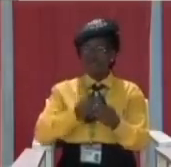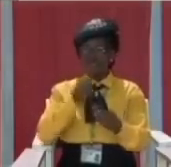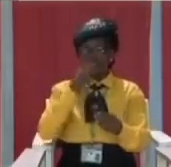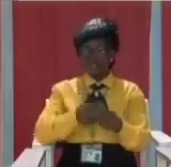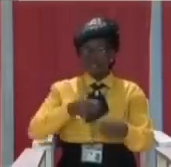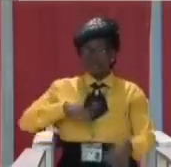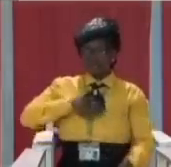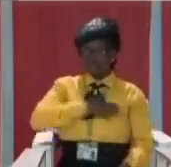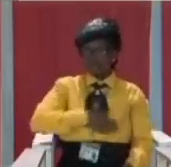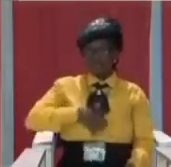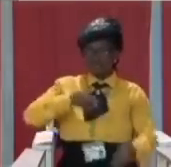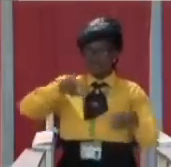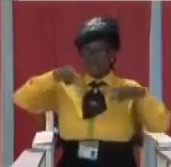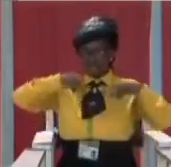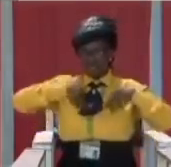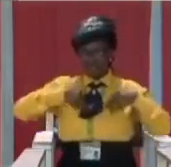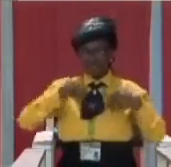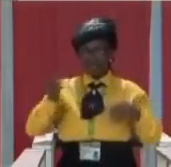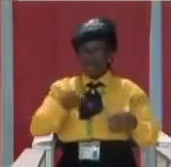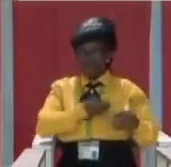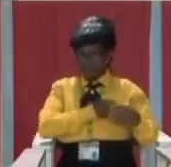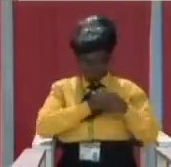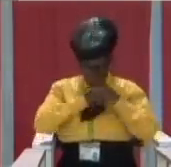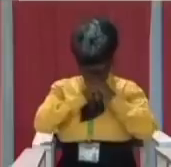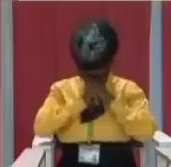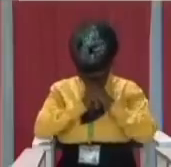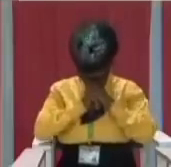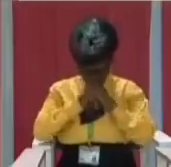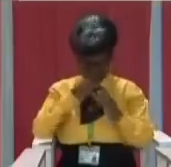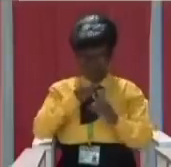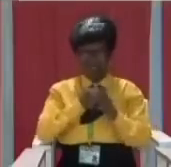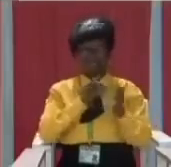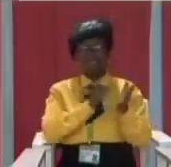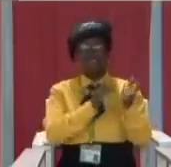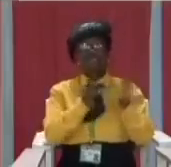Please accept our worship in Jesus' name.